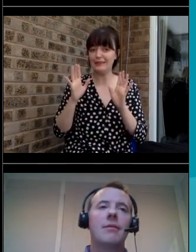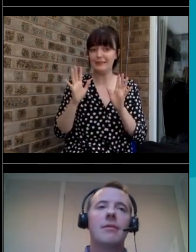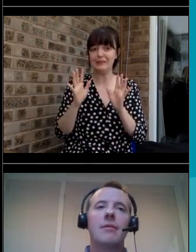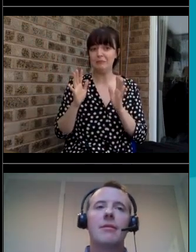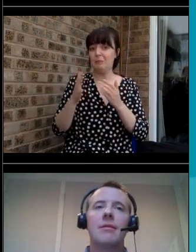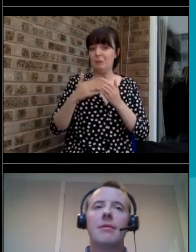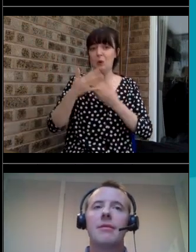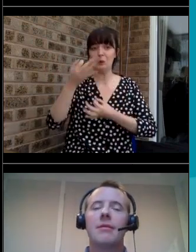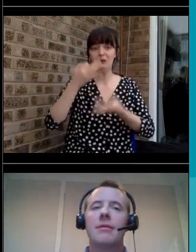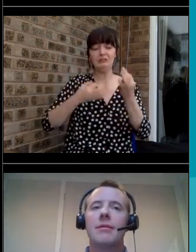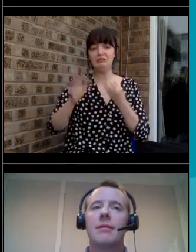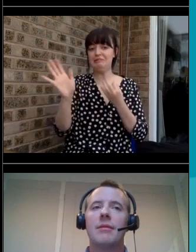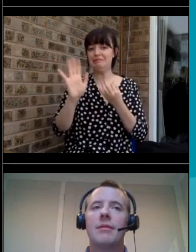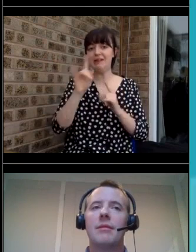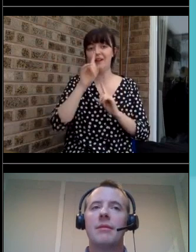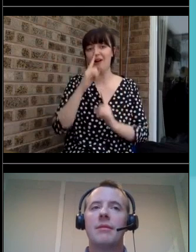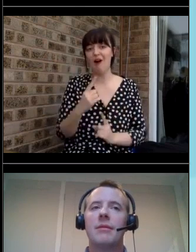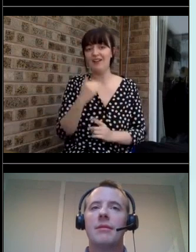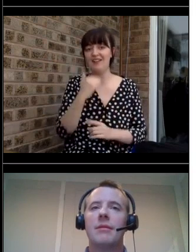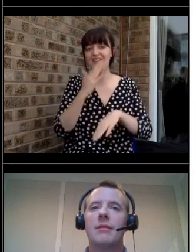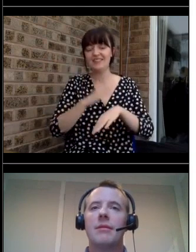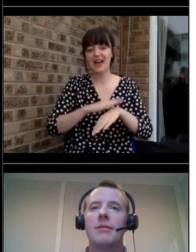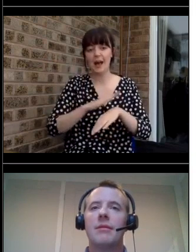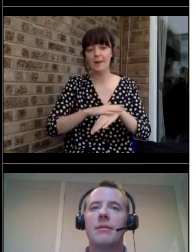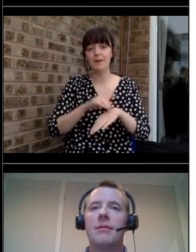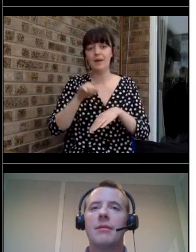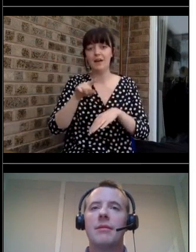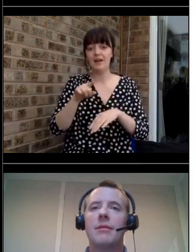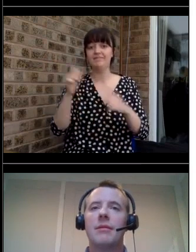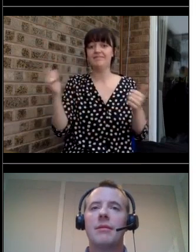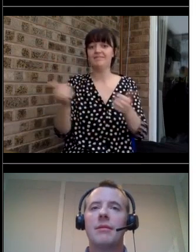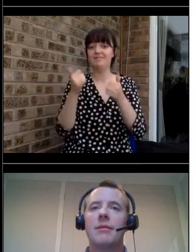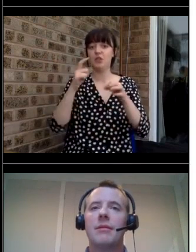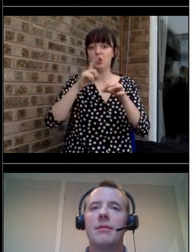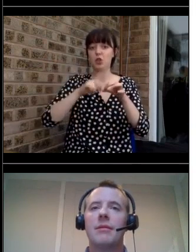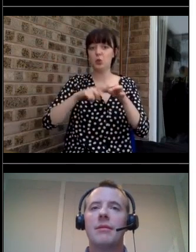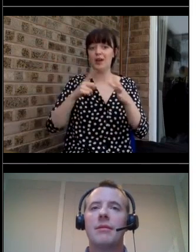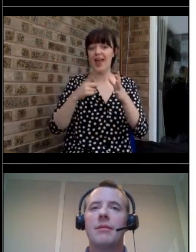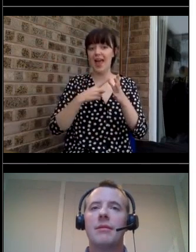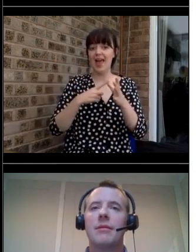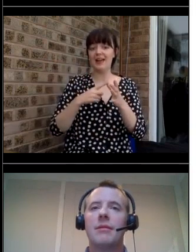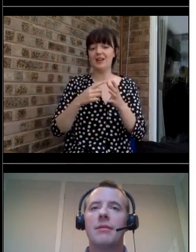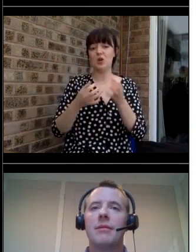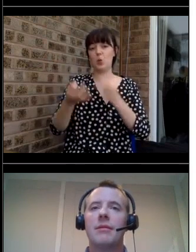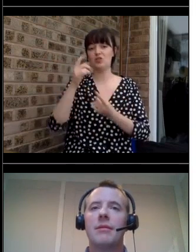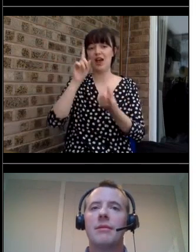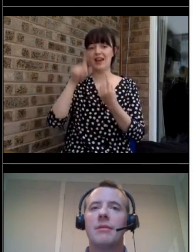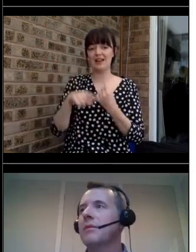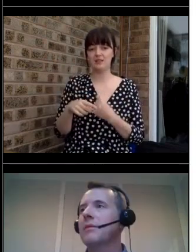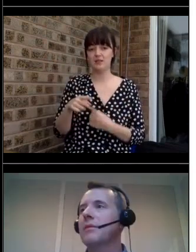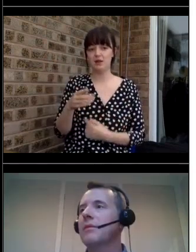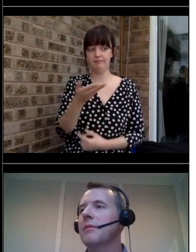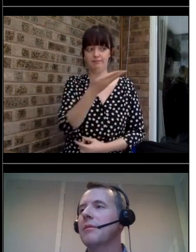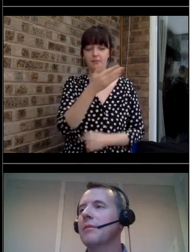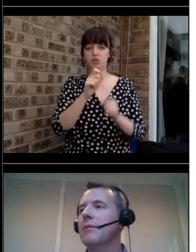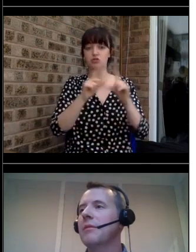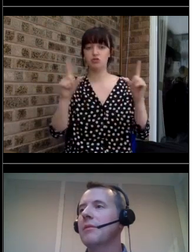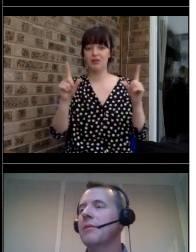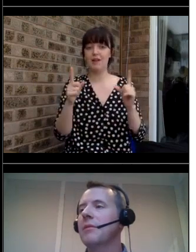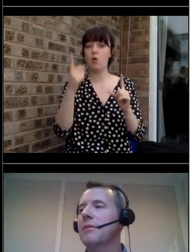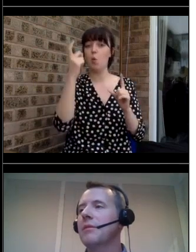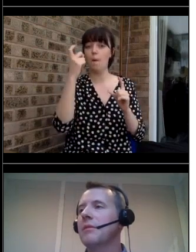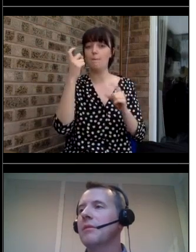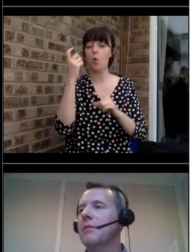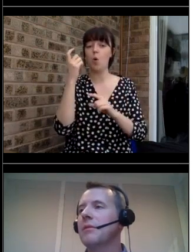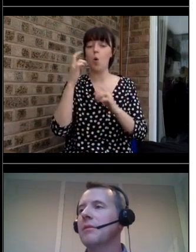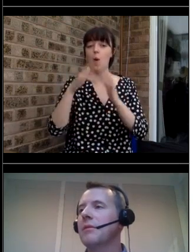this evening. That concludes the Q&A, and as you can see on your screen right now, we've got one more webinar which